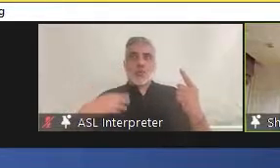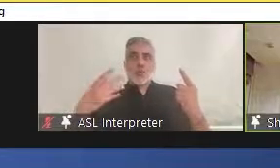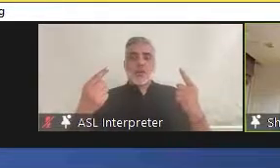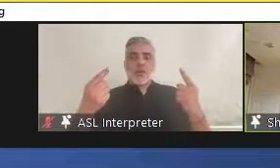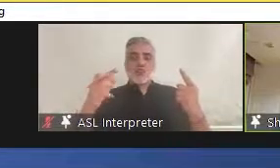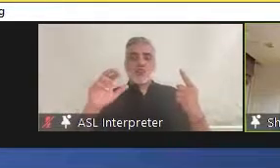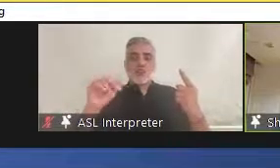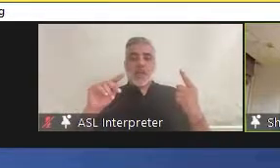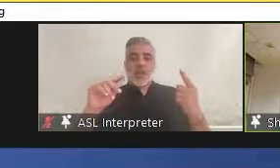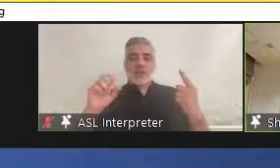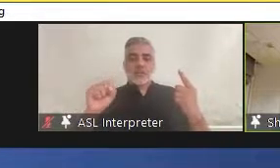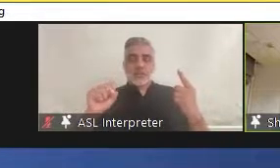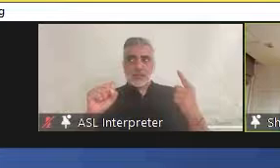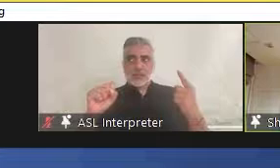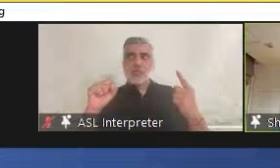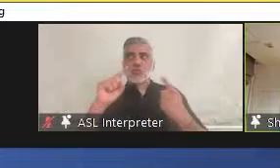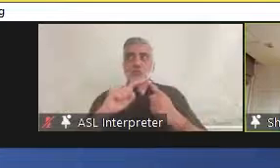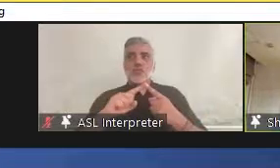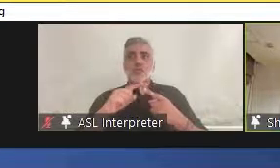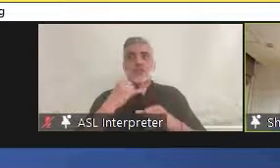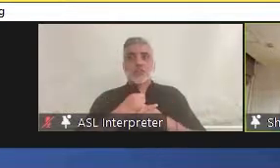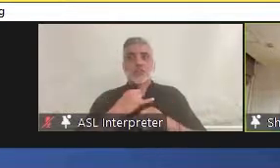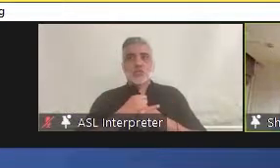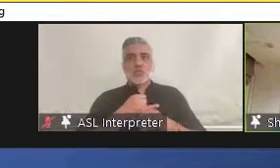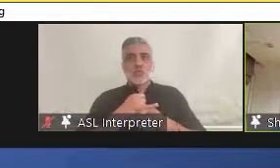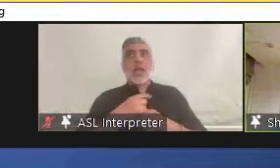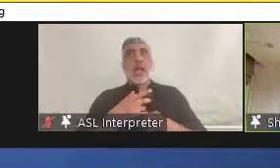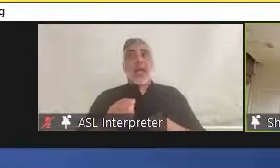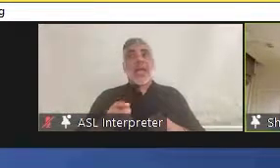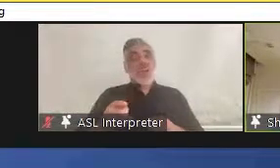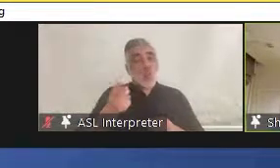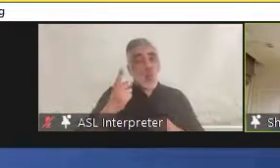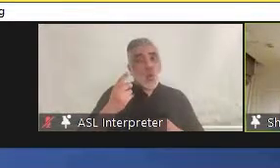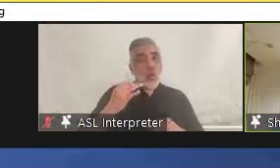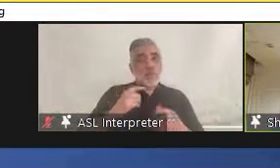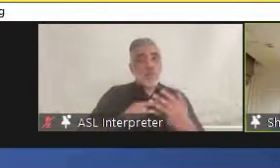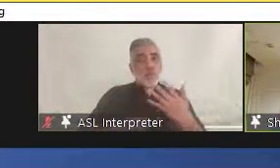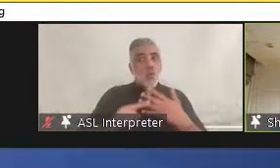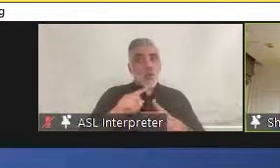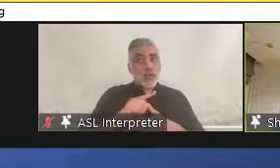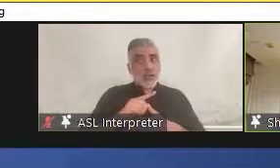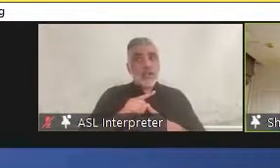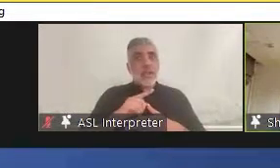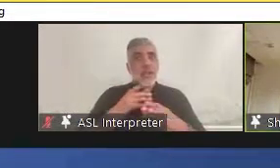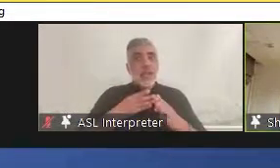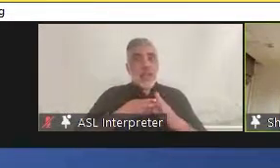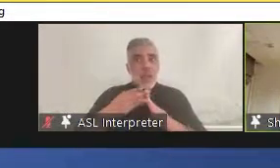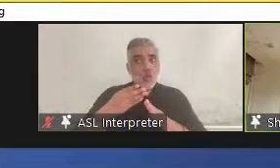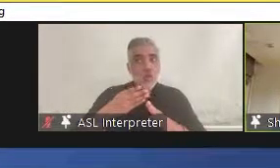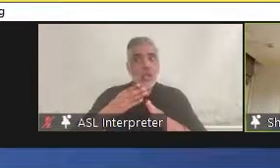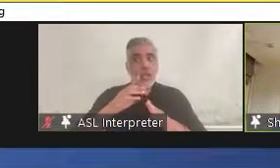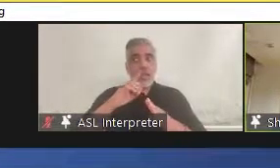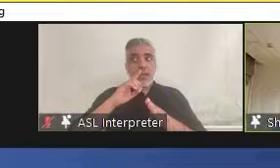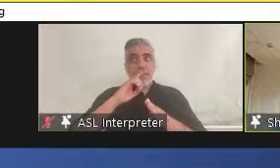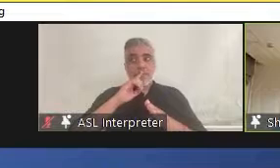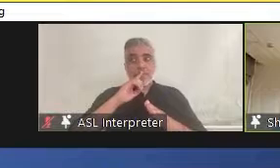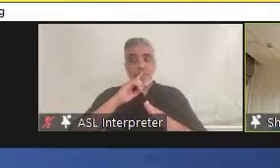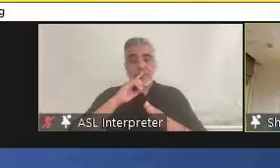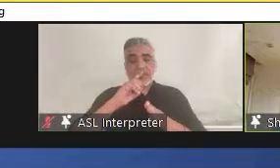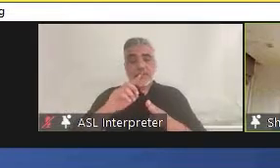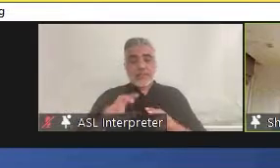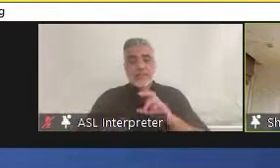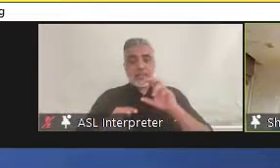institution, competitive grants to the institutions. And one of the priority and key priority area is the